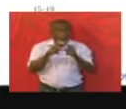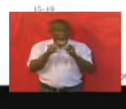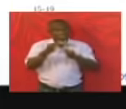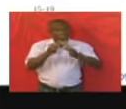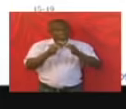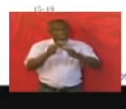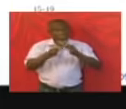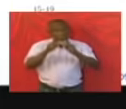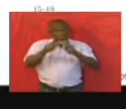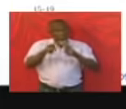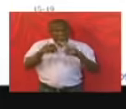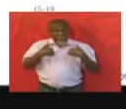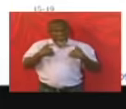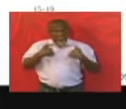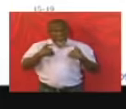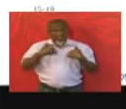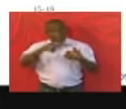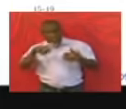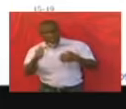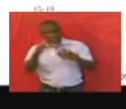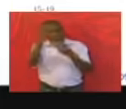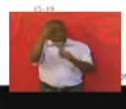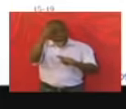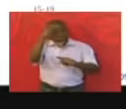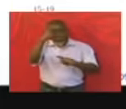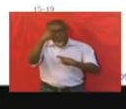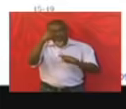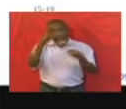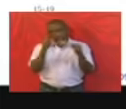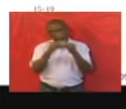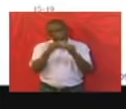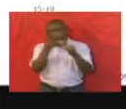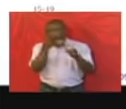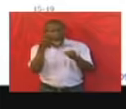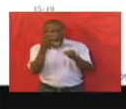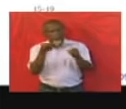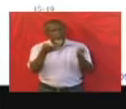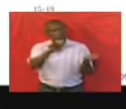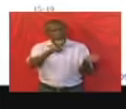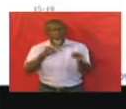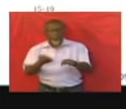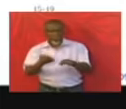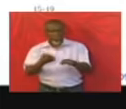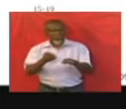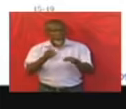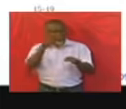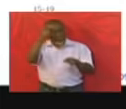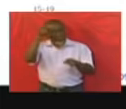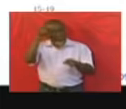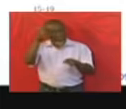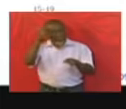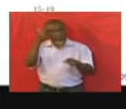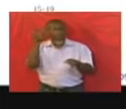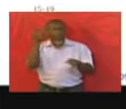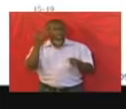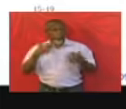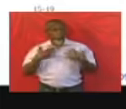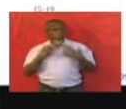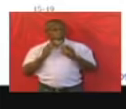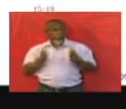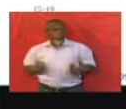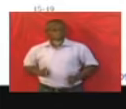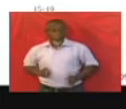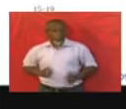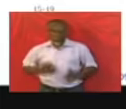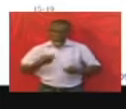of comorbid conditions, additional chronic illnesses that can make it harder for your body to respond to the COVID-19